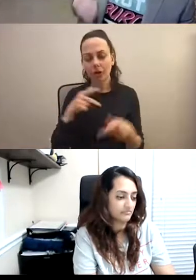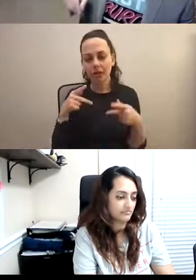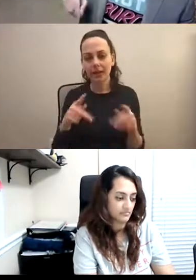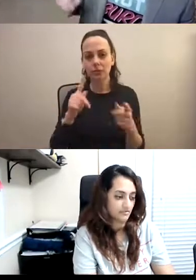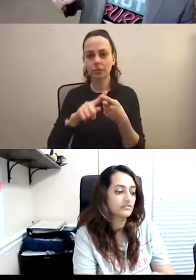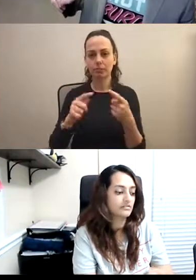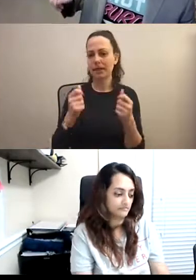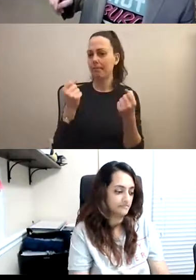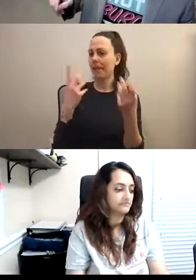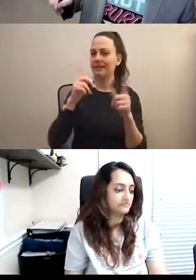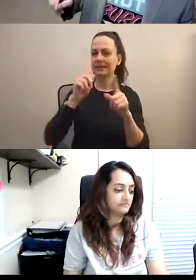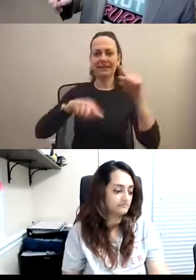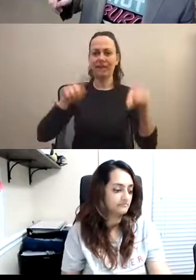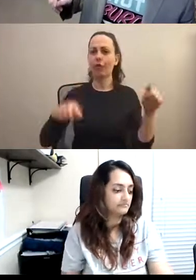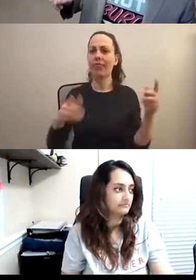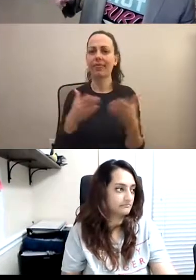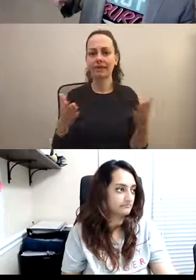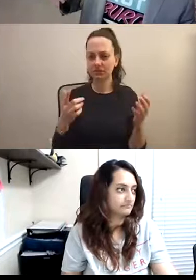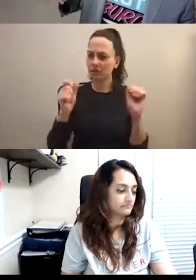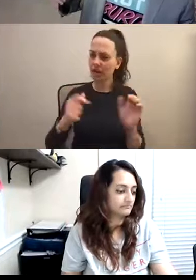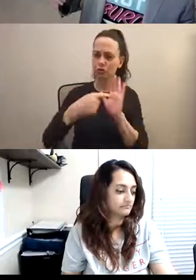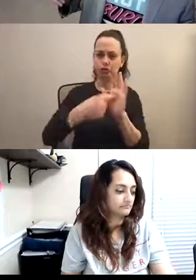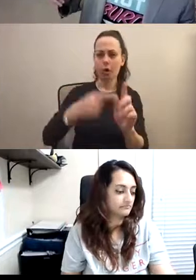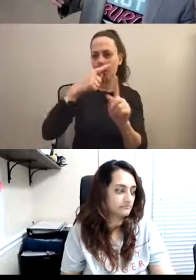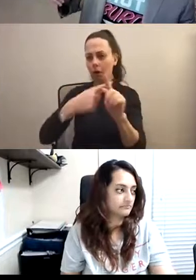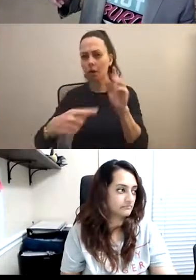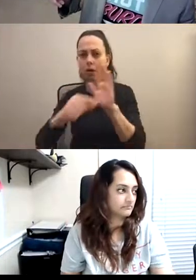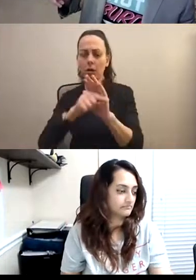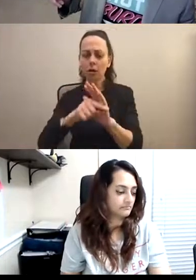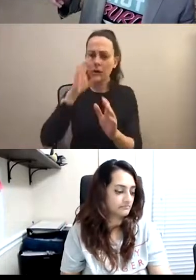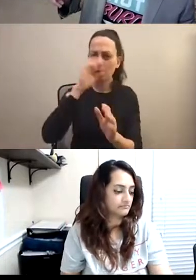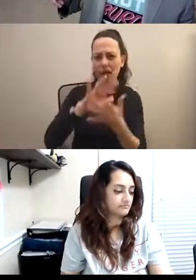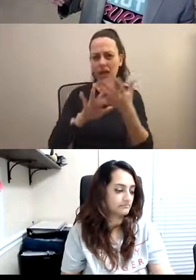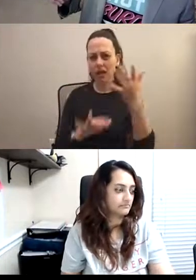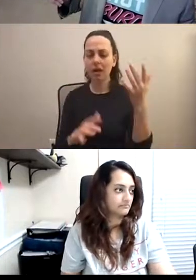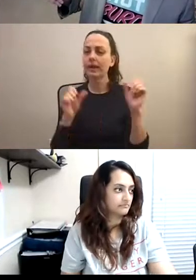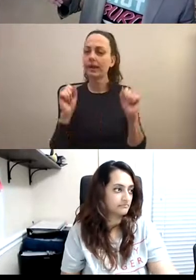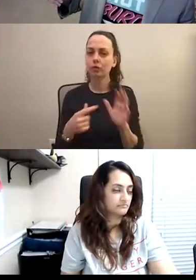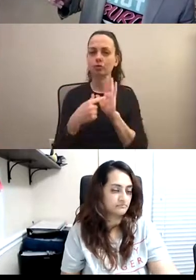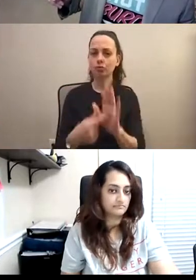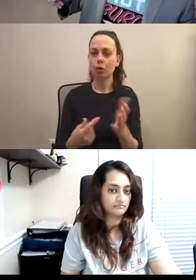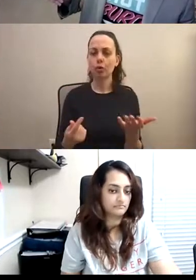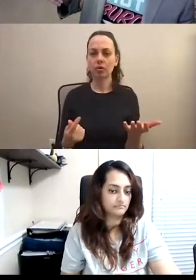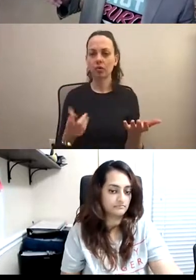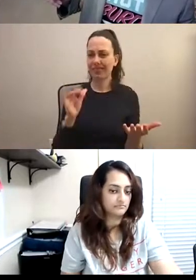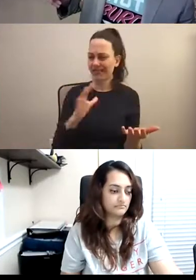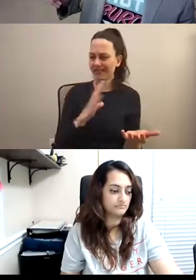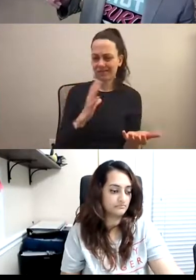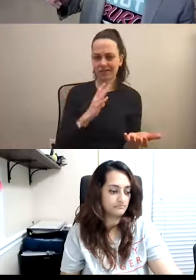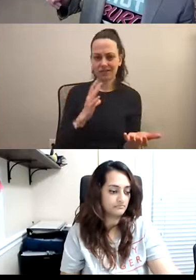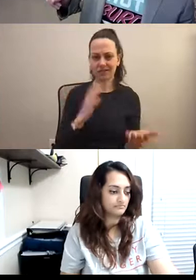multifaceted in that way. We're allowed to show all those versions of ourselves and it be okay to do so.